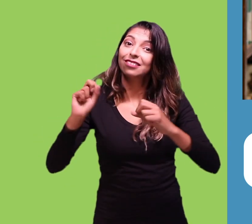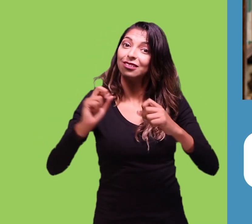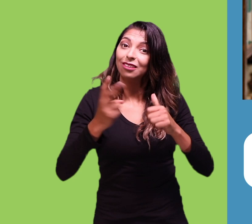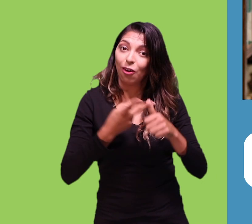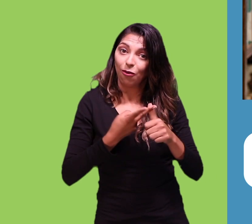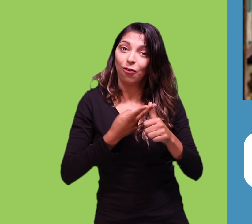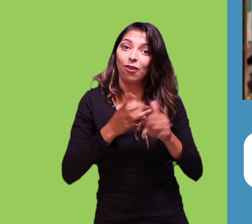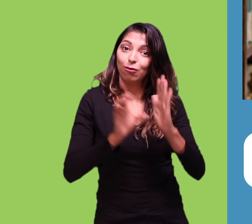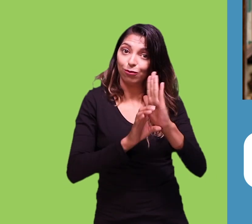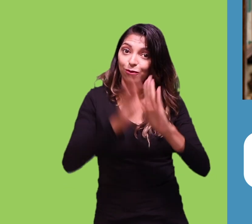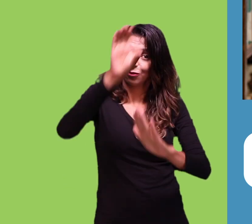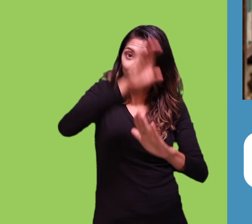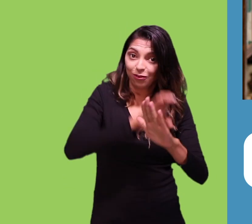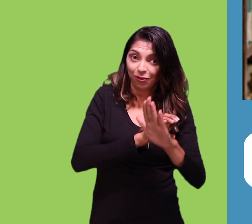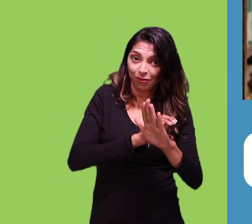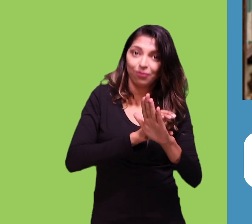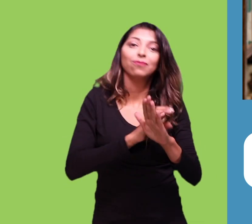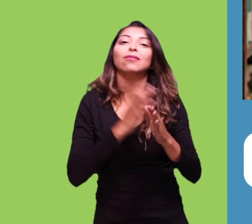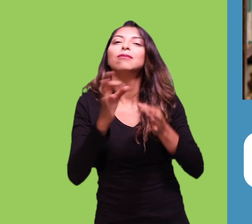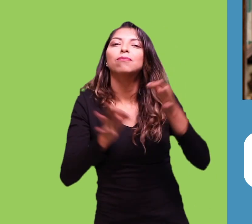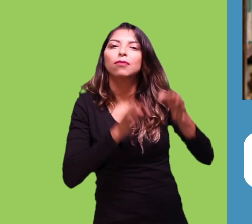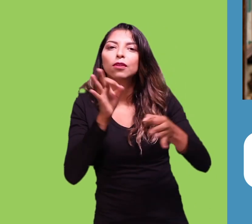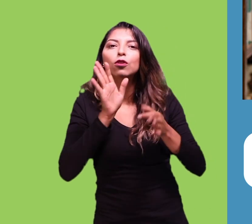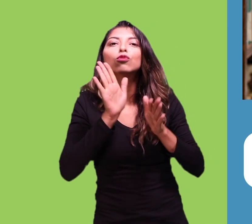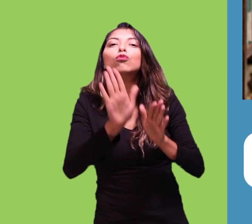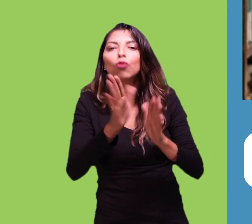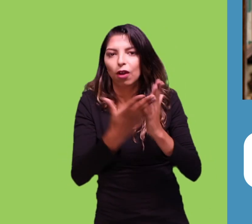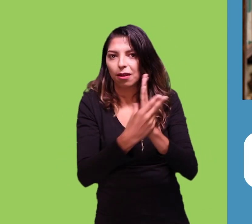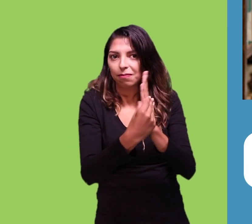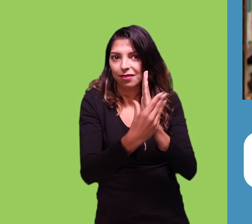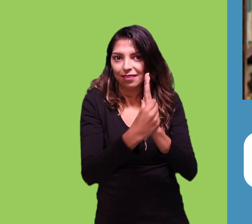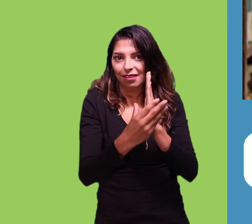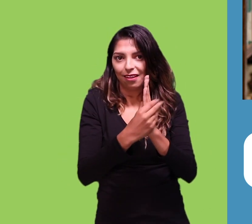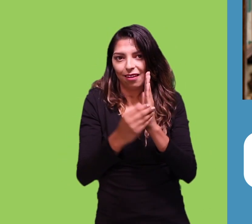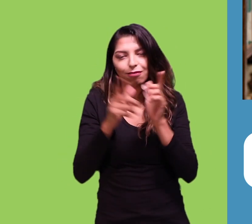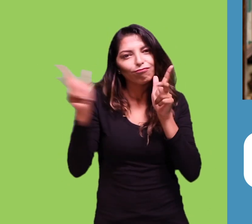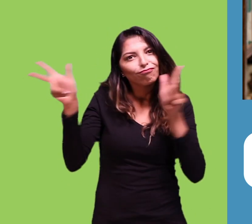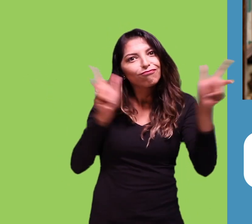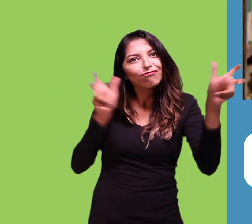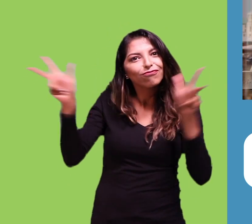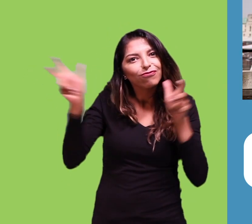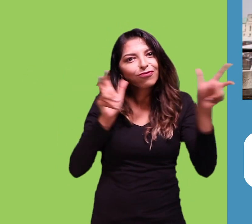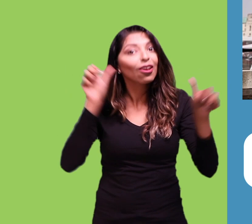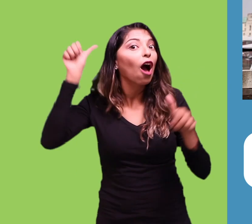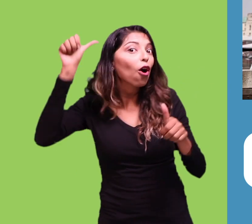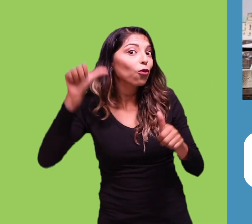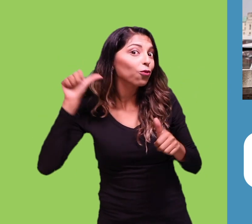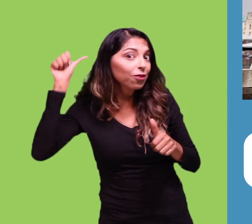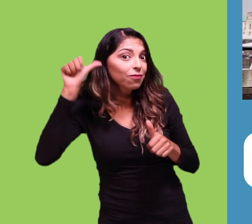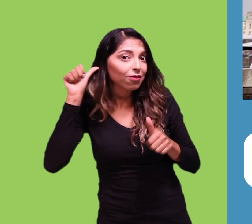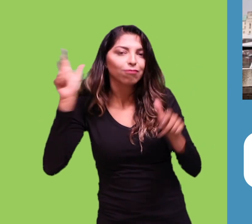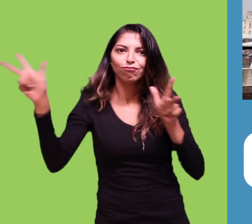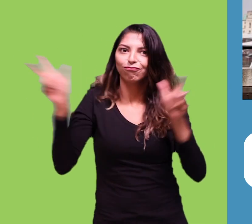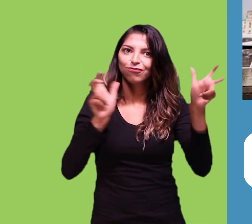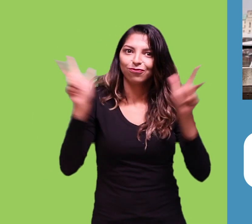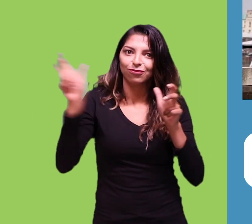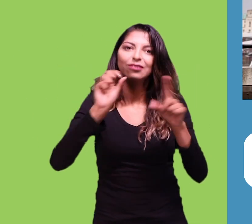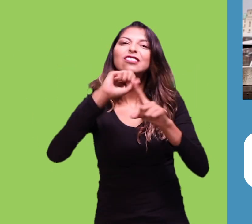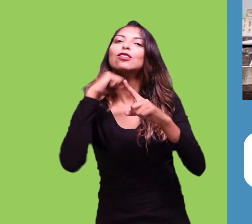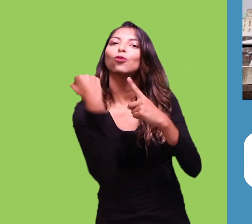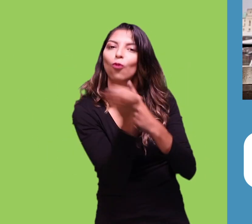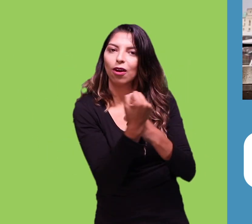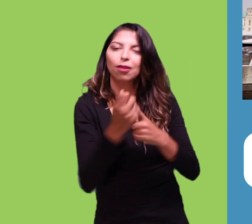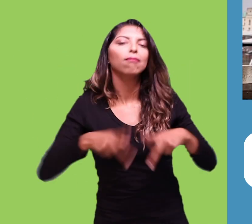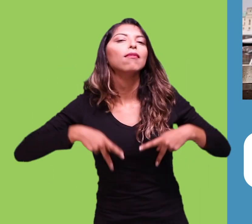curricular thread, oral communication, aids students in refining their listening and speaking skills. They are exposed to real-life